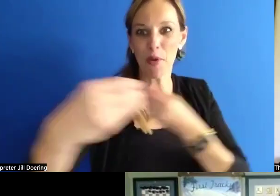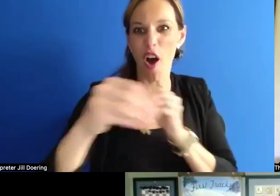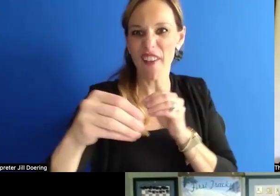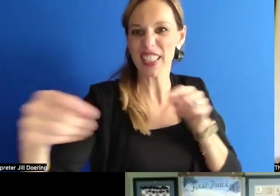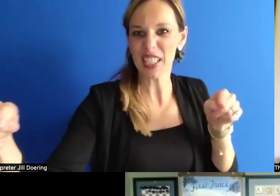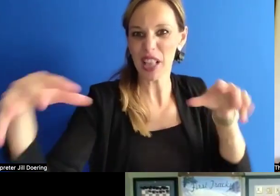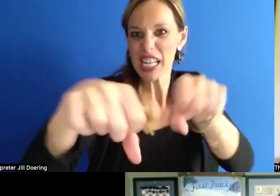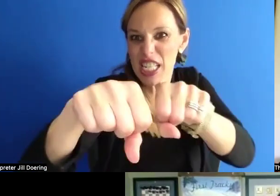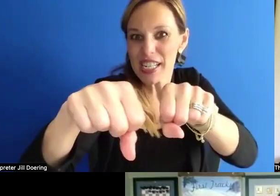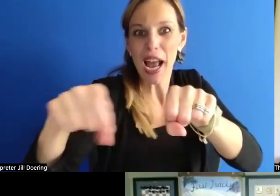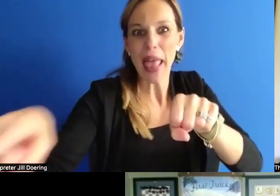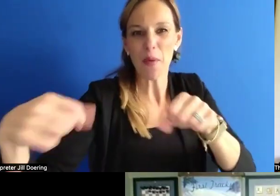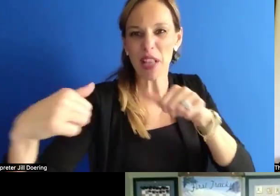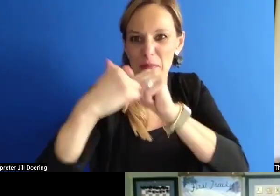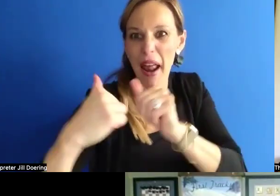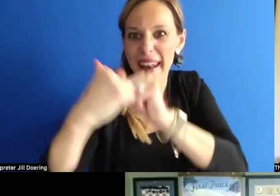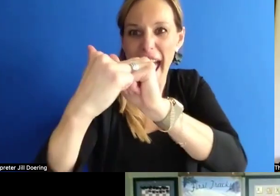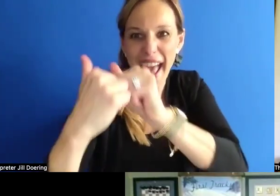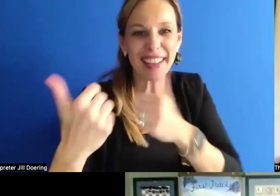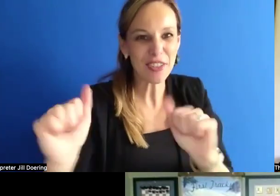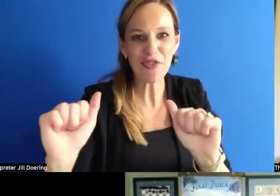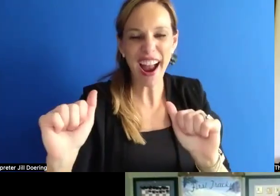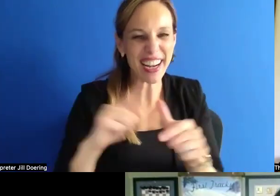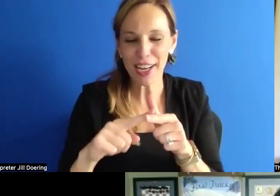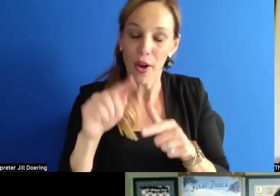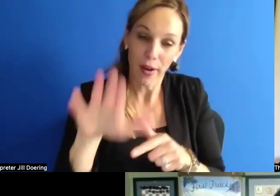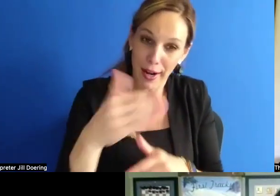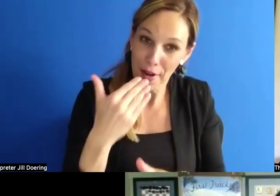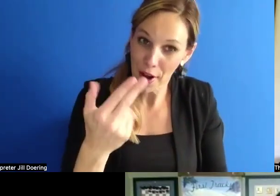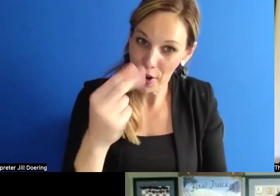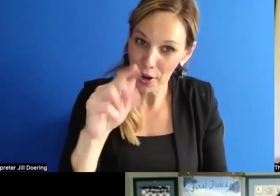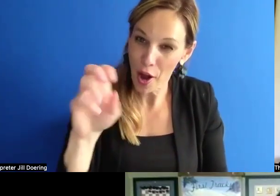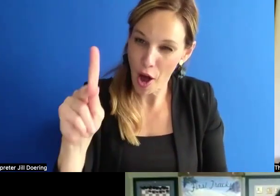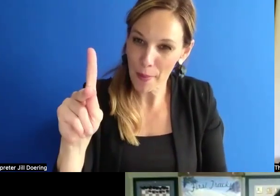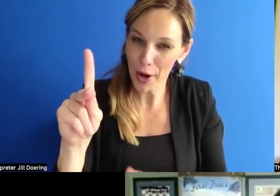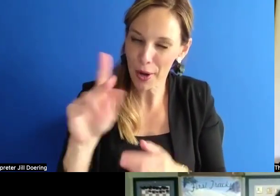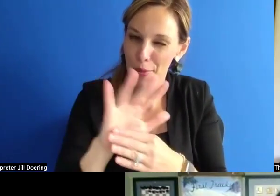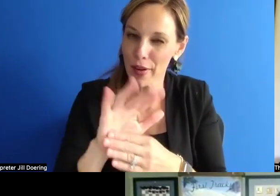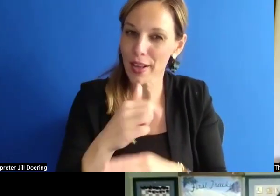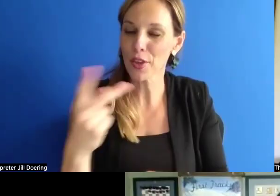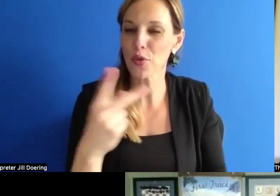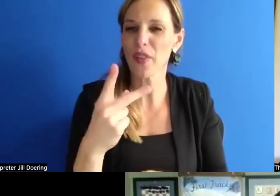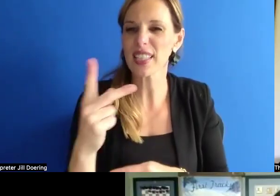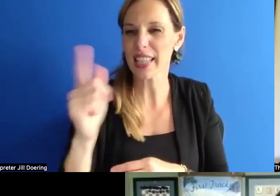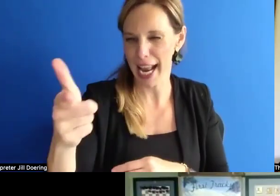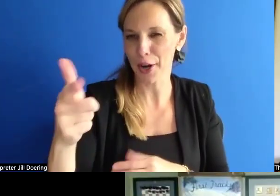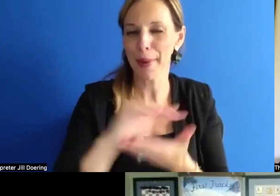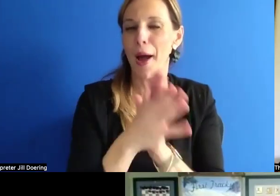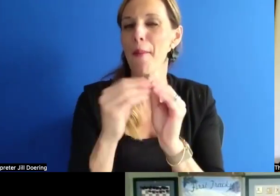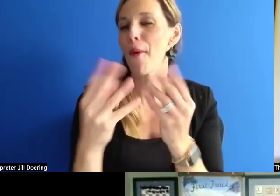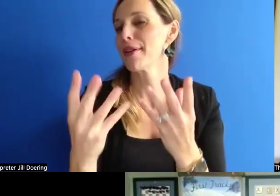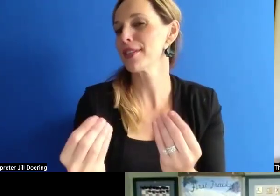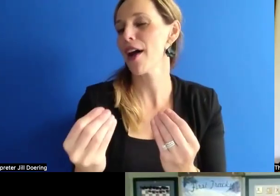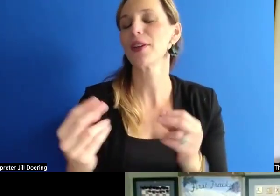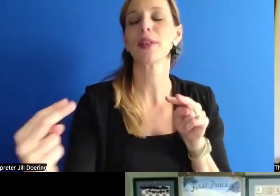we get on each other's nerves. And then, of course, like any good Hallmark movie, we soften and see each other for